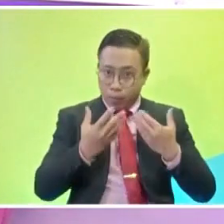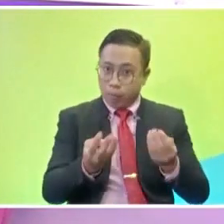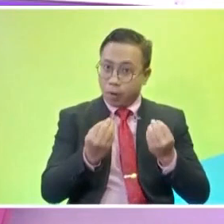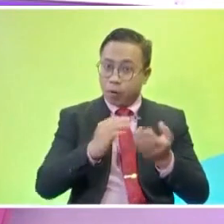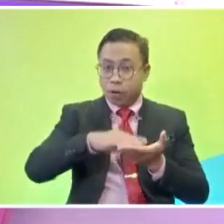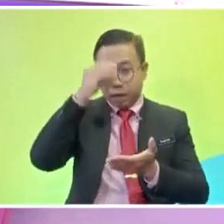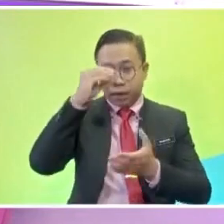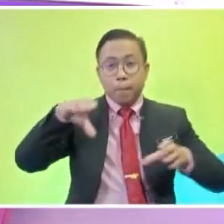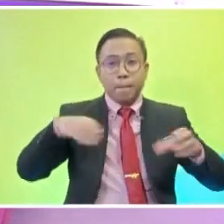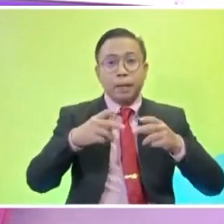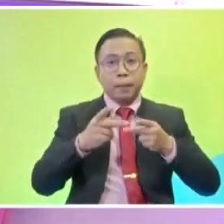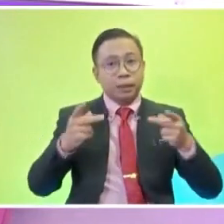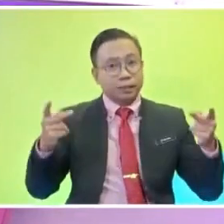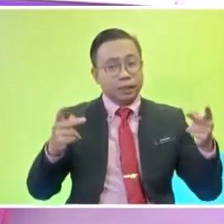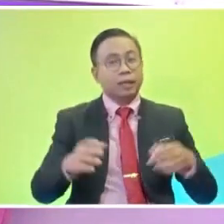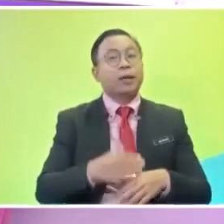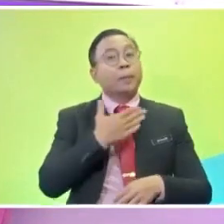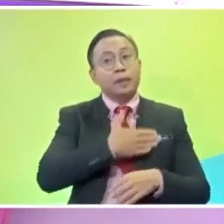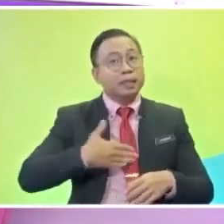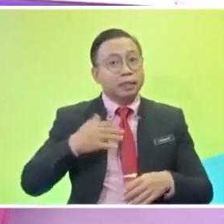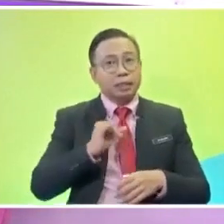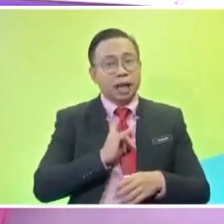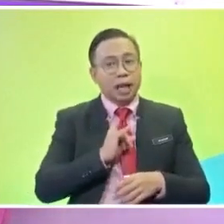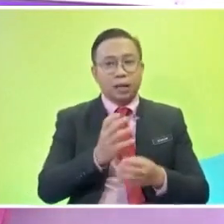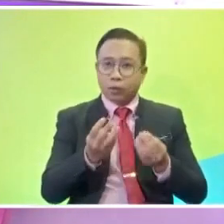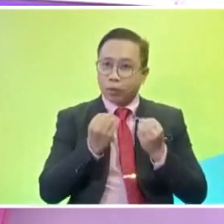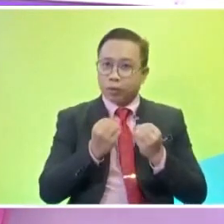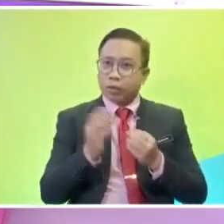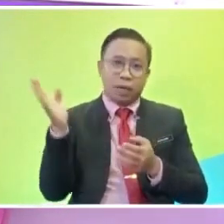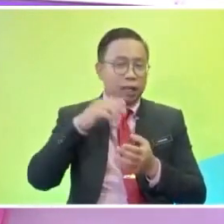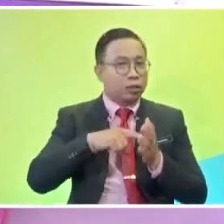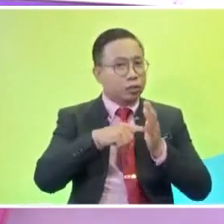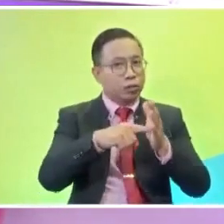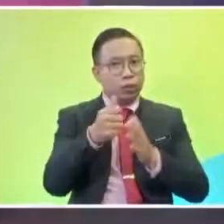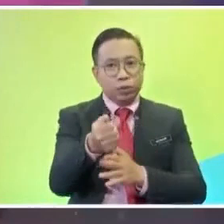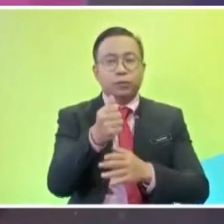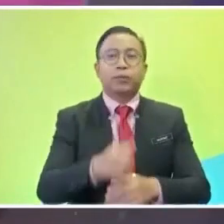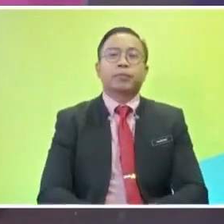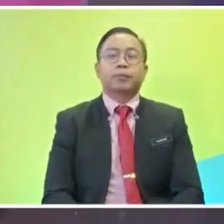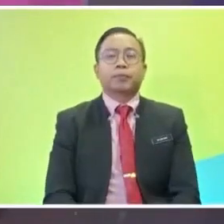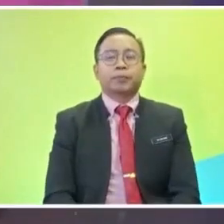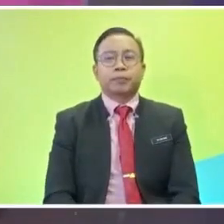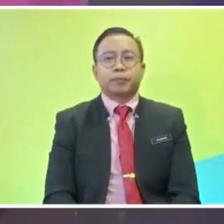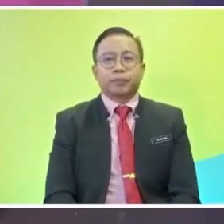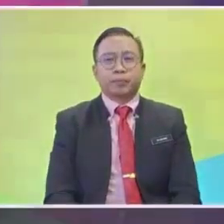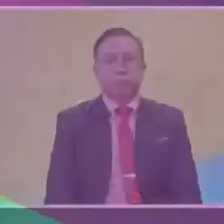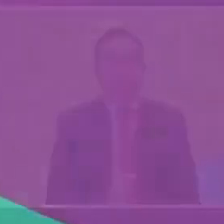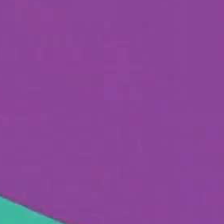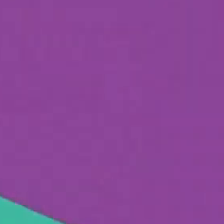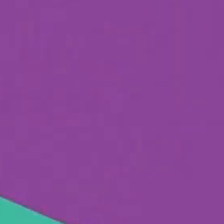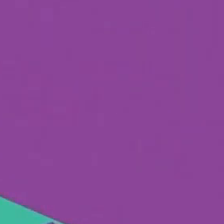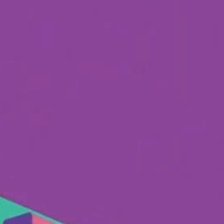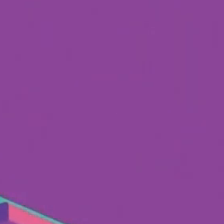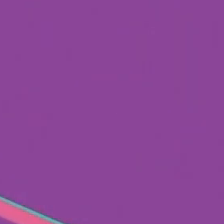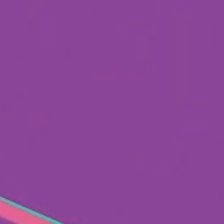make pasta? Oh, yes, please, I would. Come, let me show you. All right, let's go. Okay, so what do we